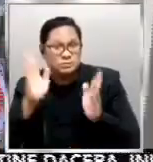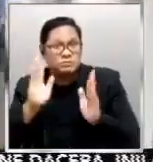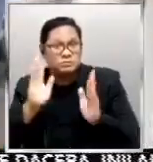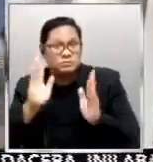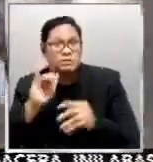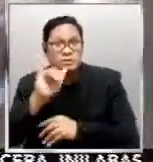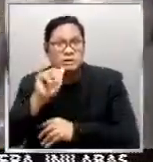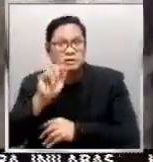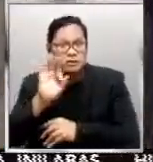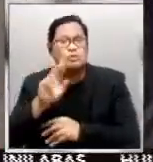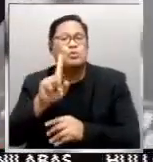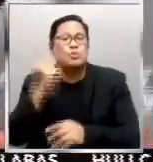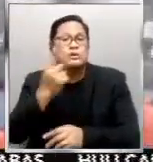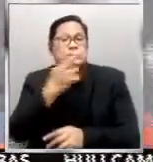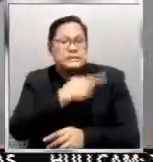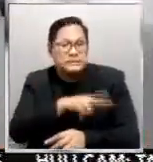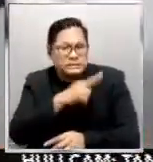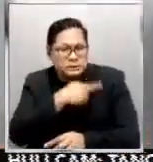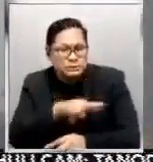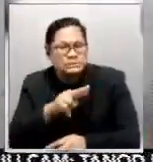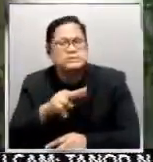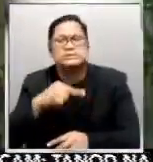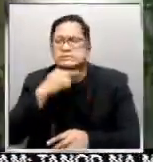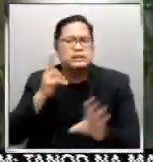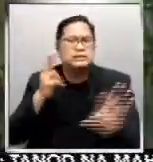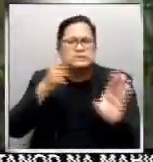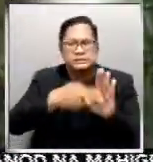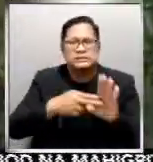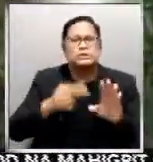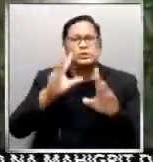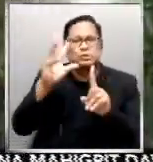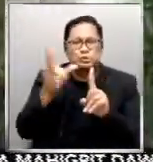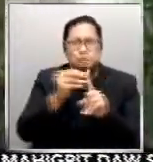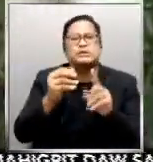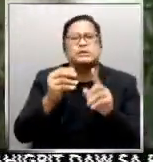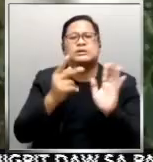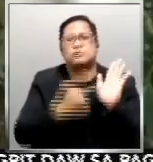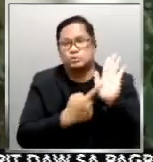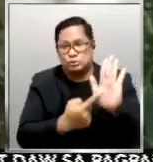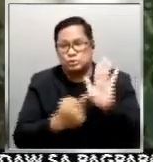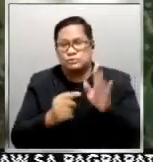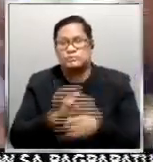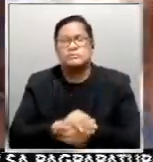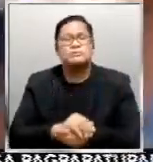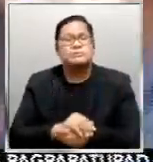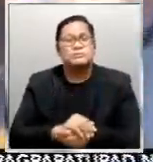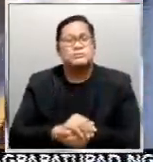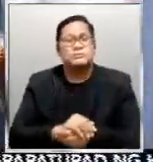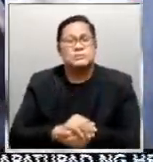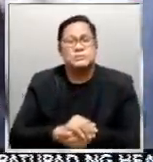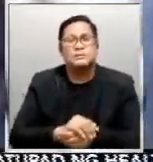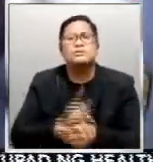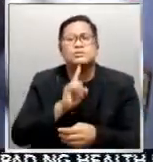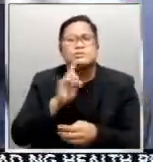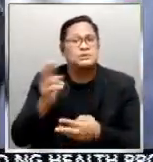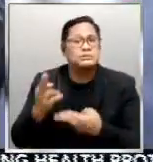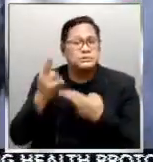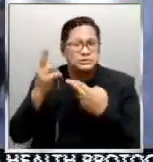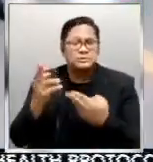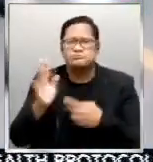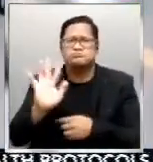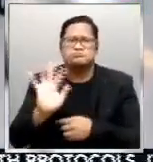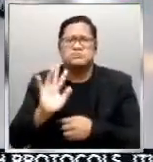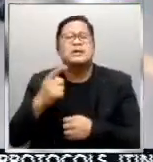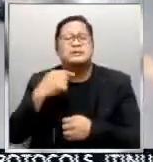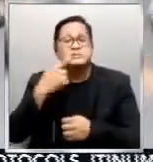at hindi kasali rito ang mga cultural presentation. Already recommended na it will be prohibited. Hindi raw kakayanin ng mga pulis